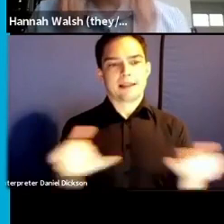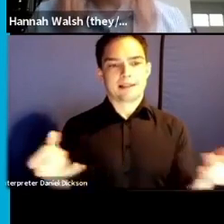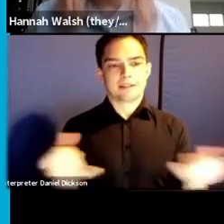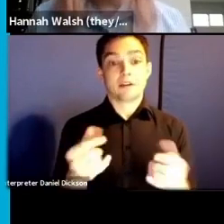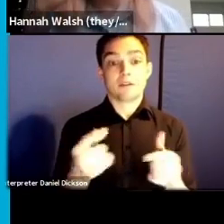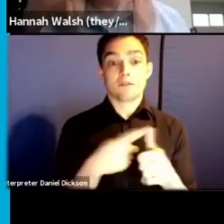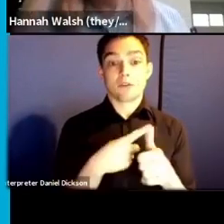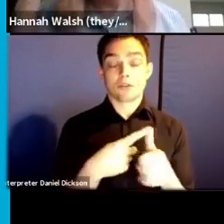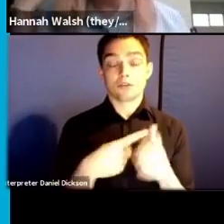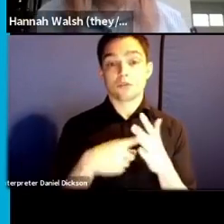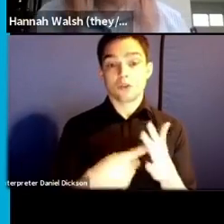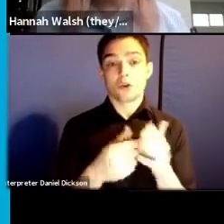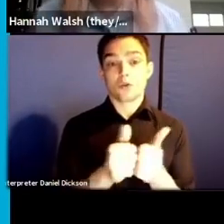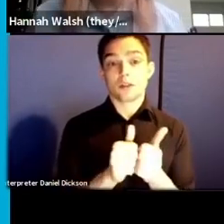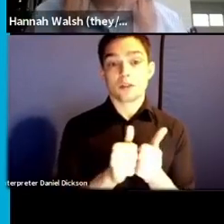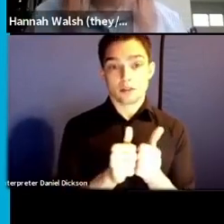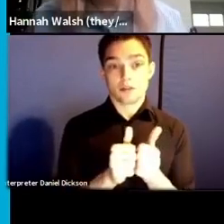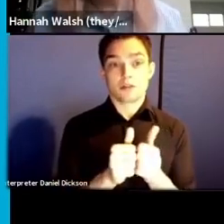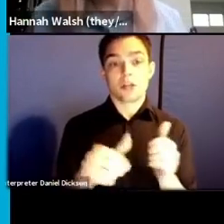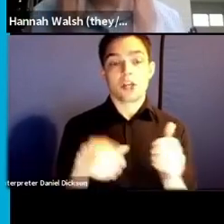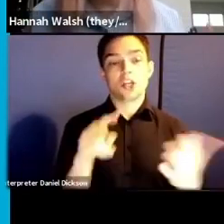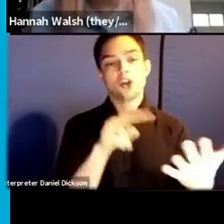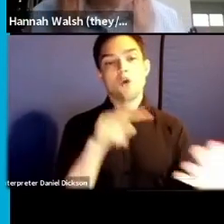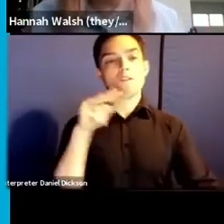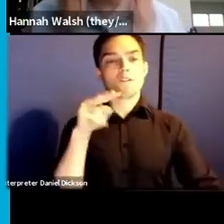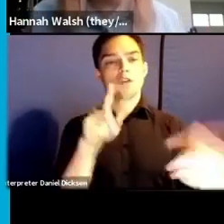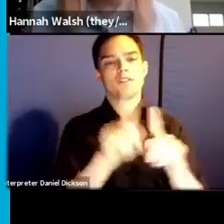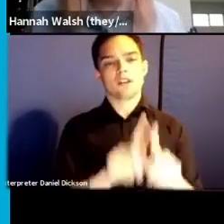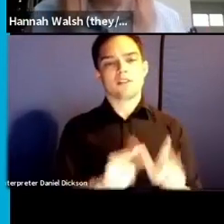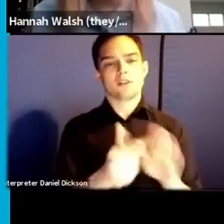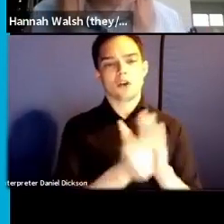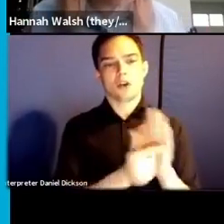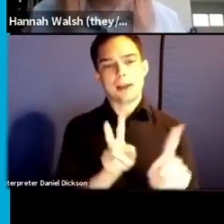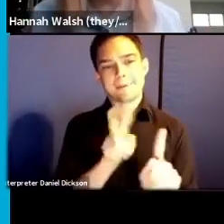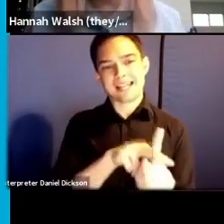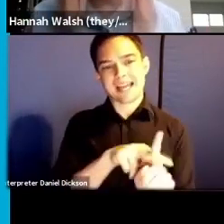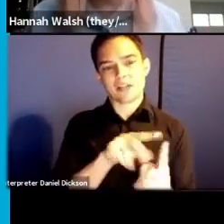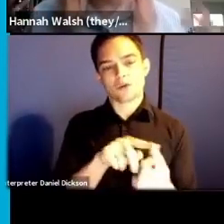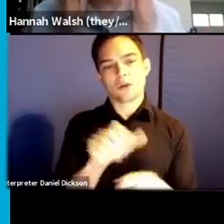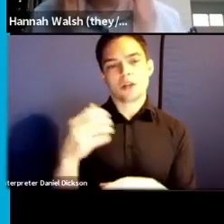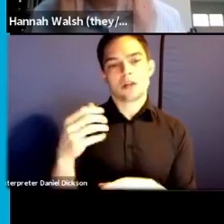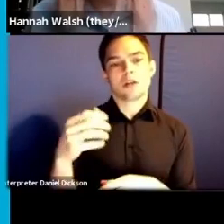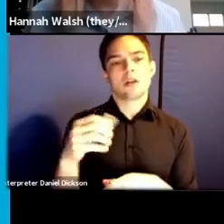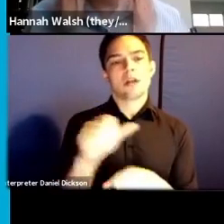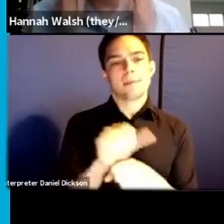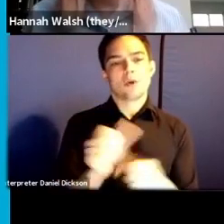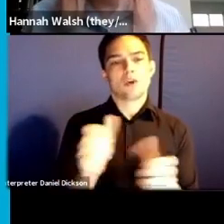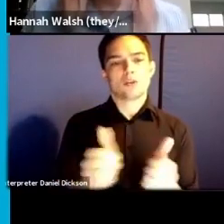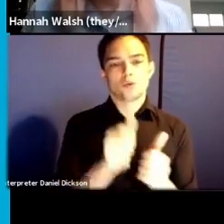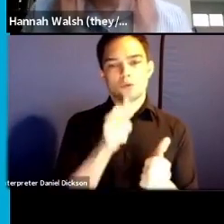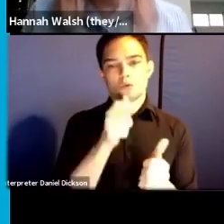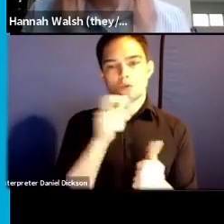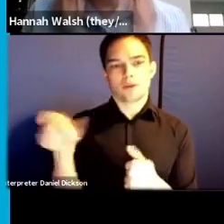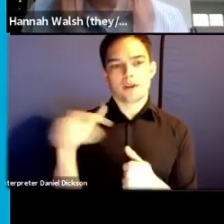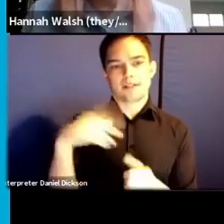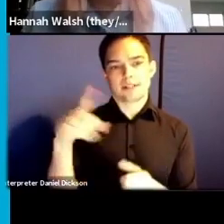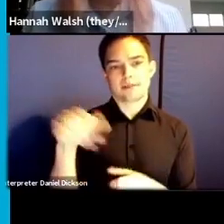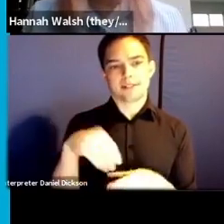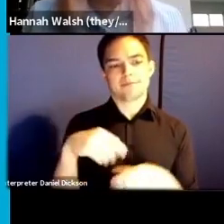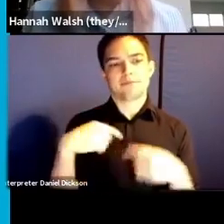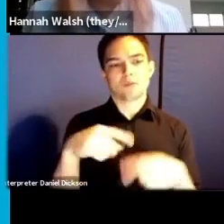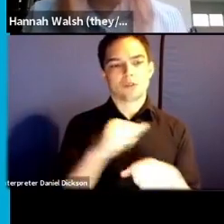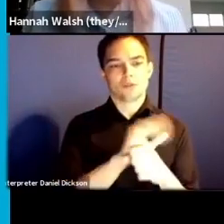get started with kind of an overview of the laws that apply to employees with disabilities in the